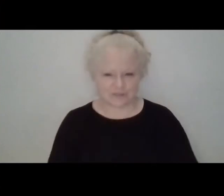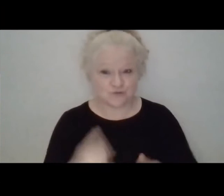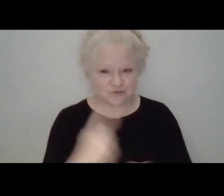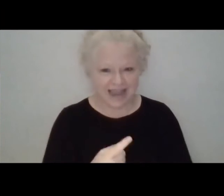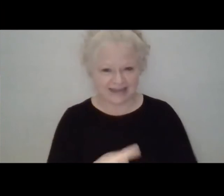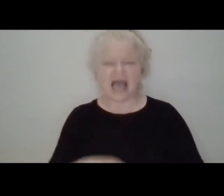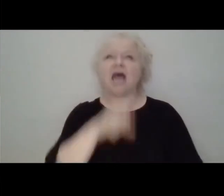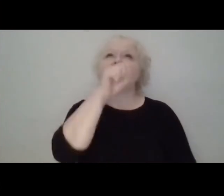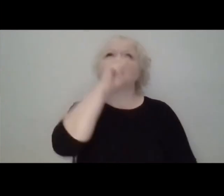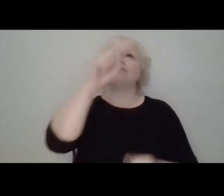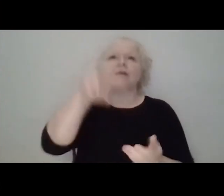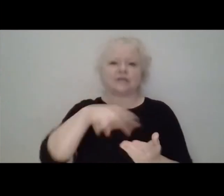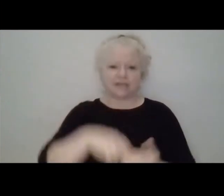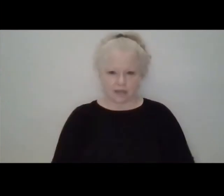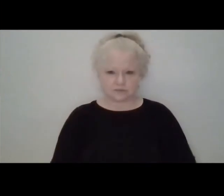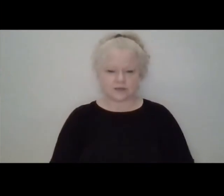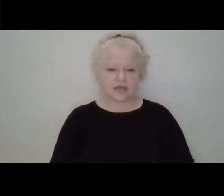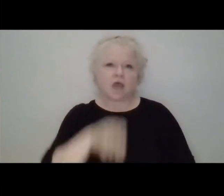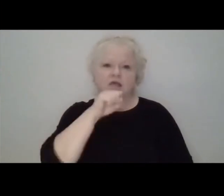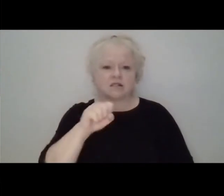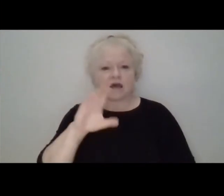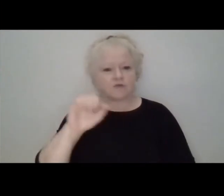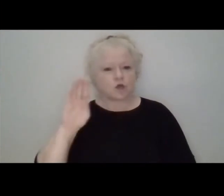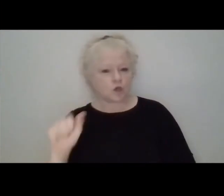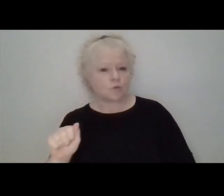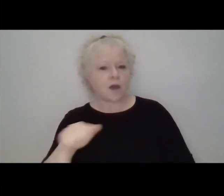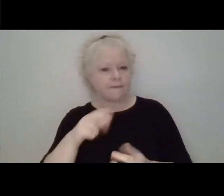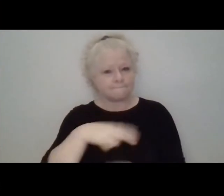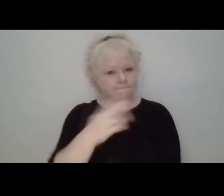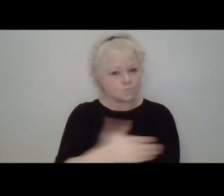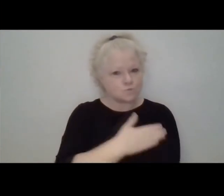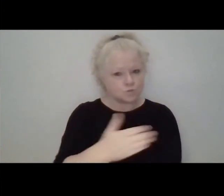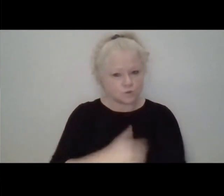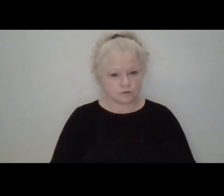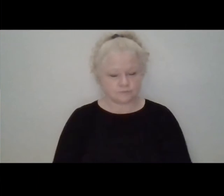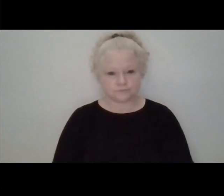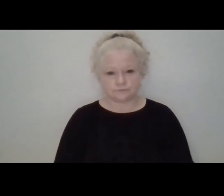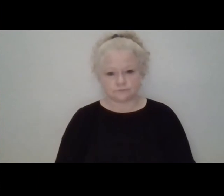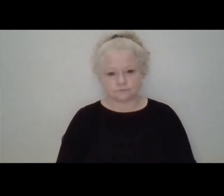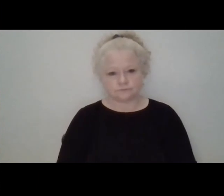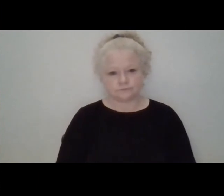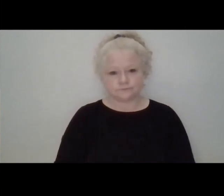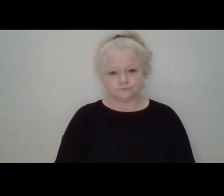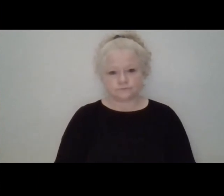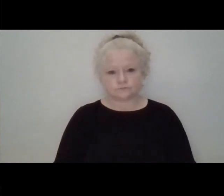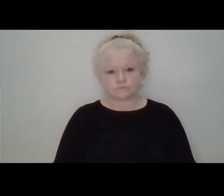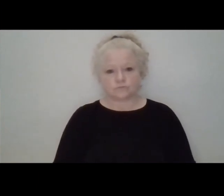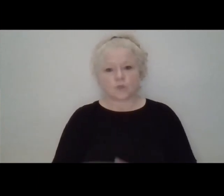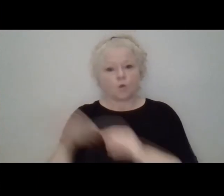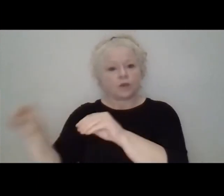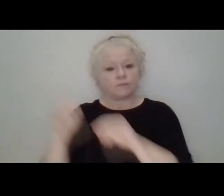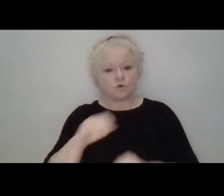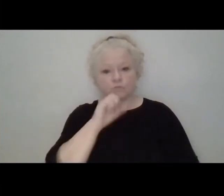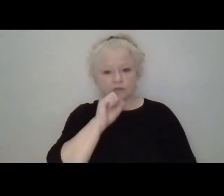I love to dance and I love Cuban music. But we left when I was 3 years old. So